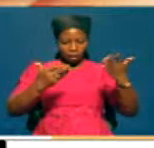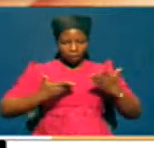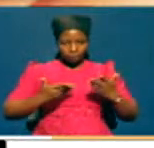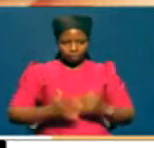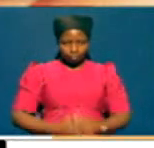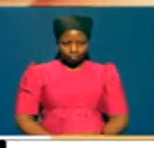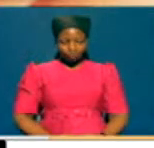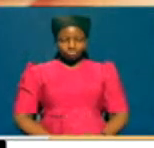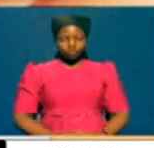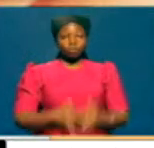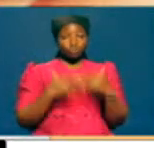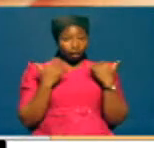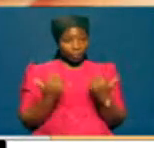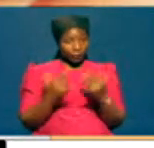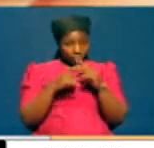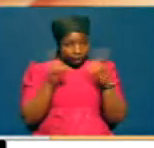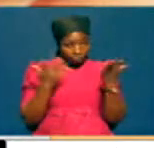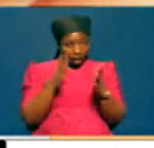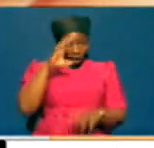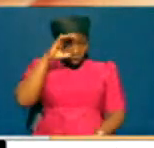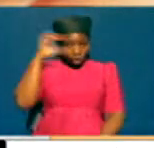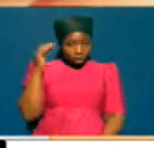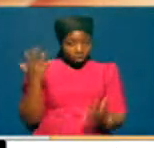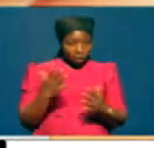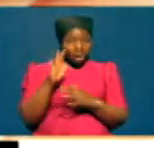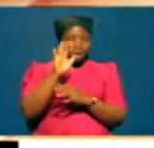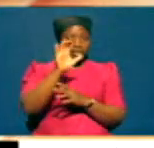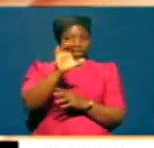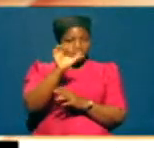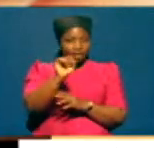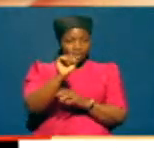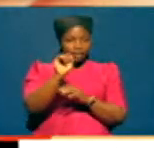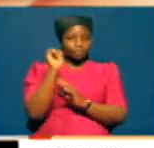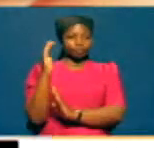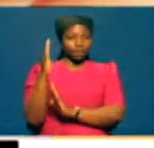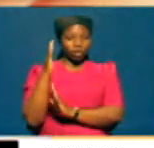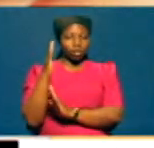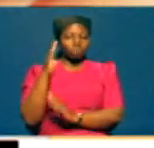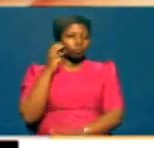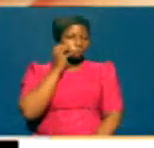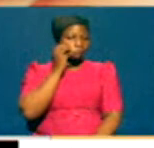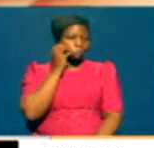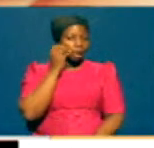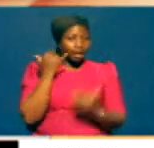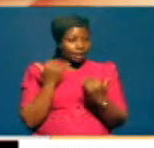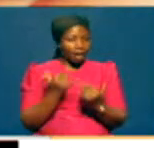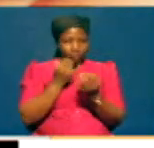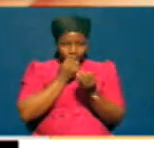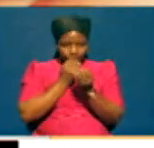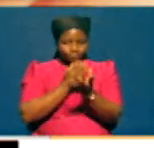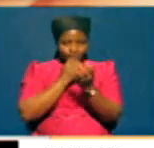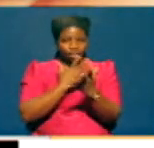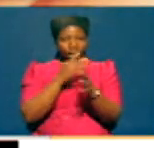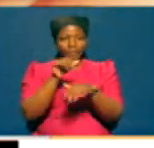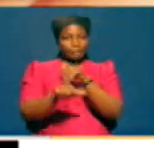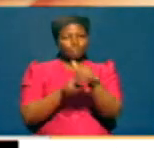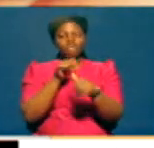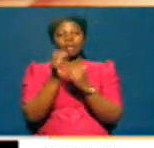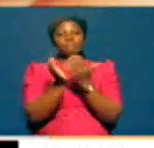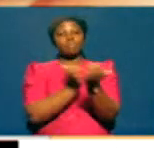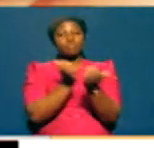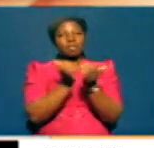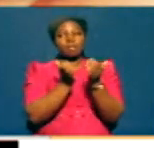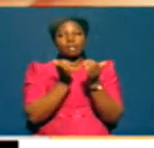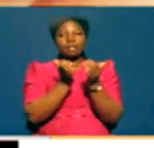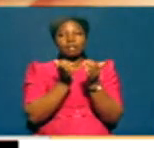We now begin at the coast, where Interior Cabinet Secretary Dr. Fred Matiang'i is giving an update on the businessman, Turkish